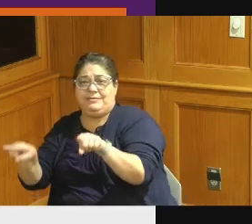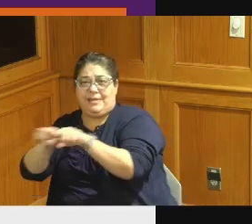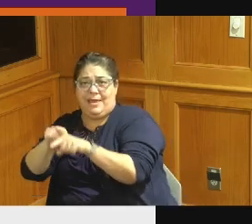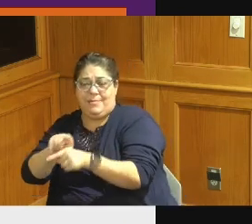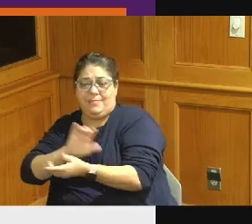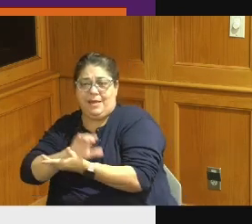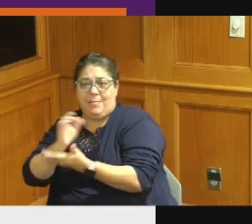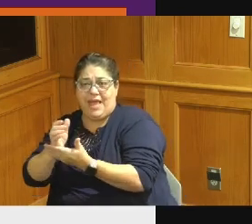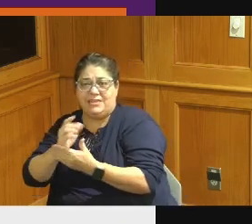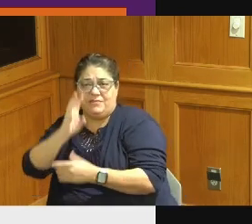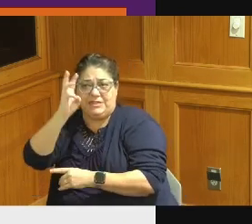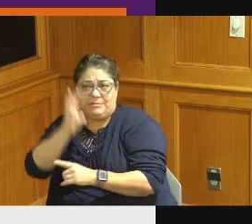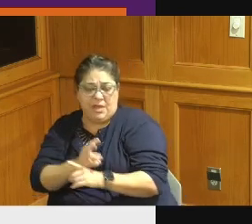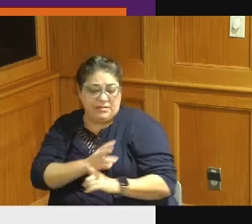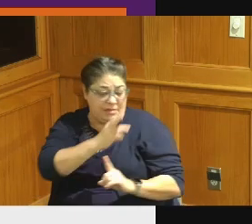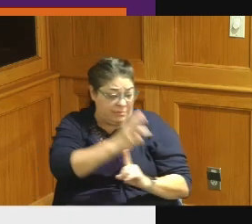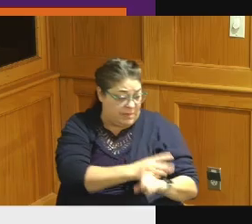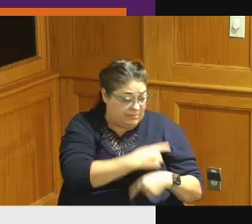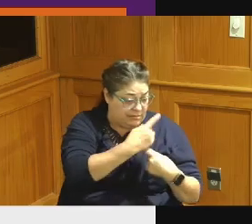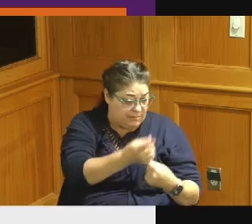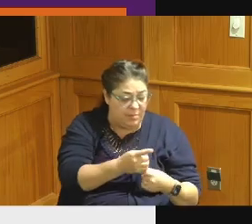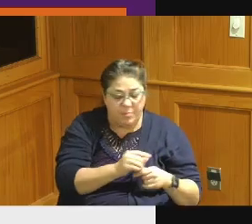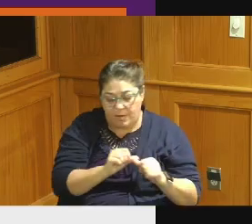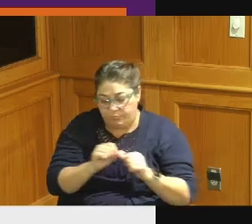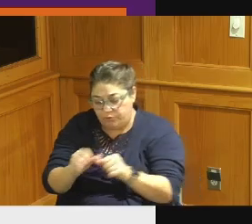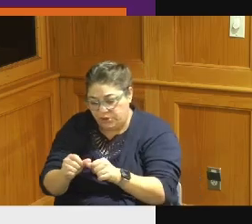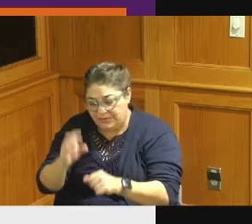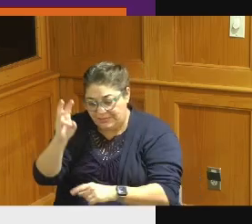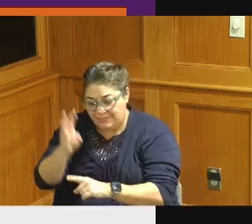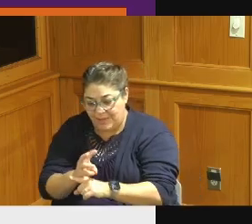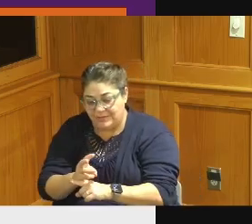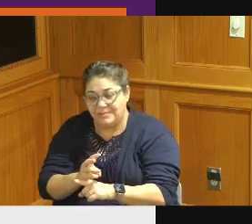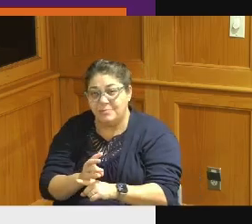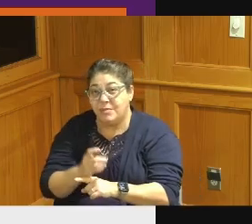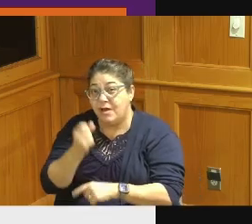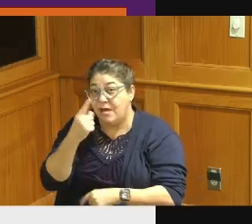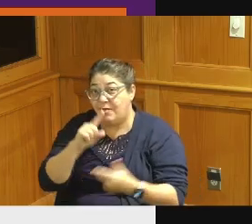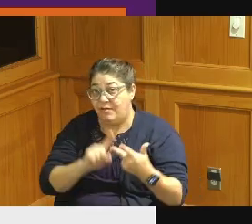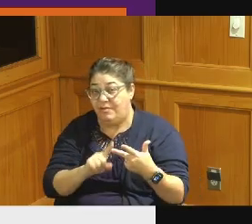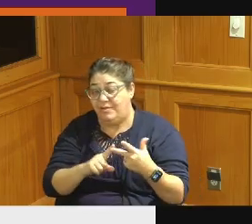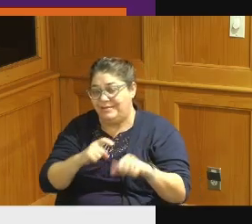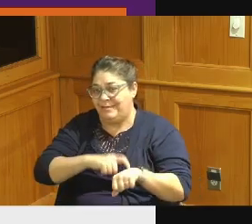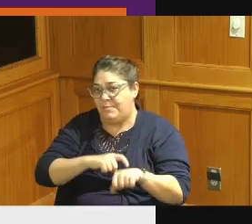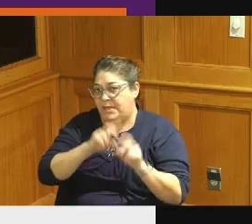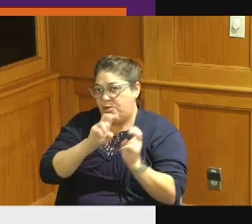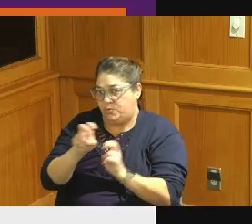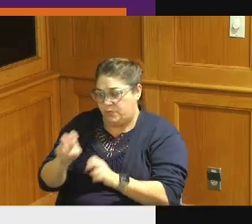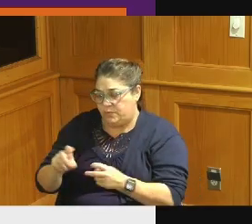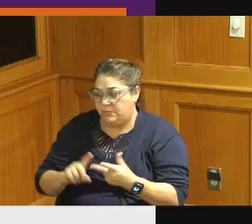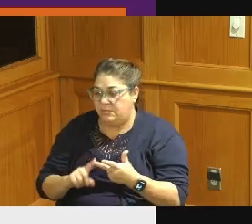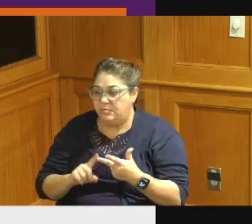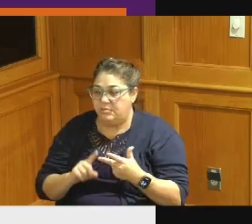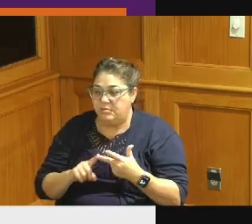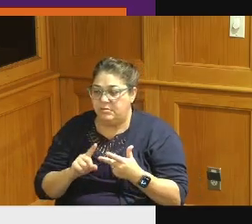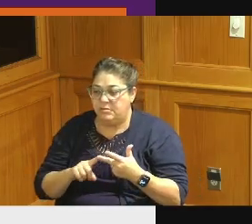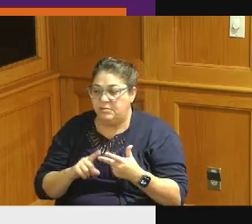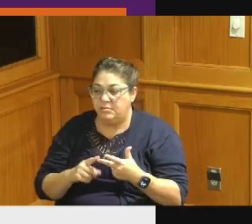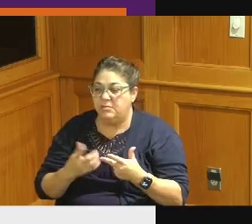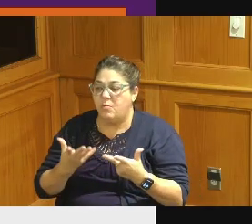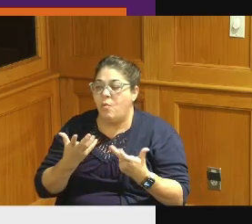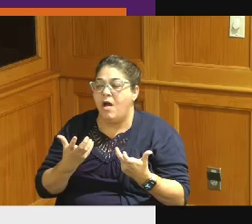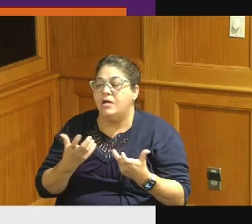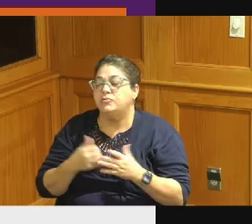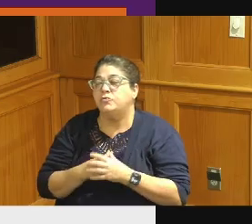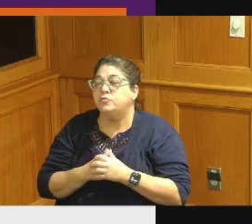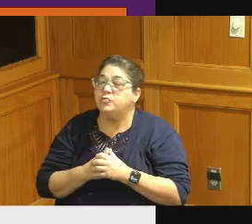for another 6 months while we keep pushing this forward. But because of those timing issues, this is number 3 here, we do want to